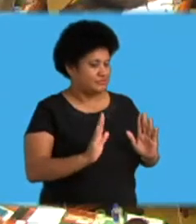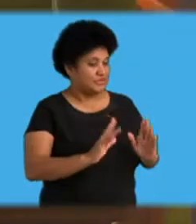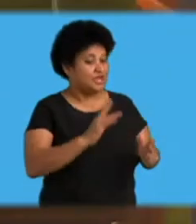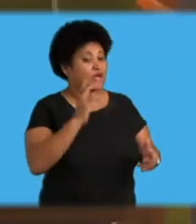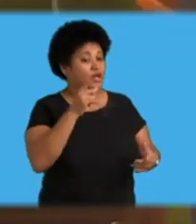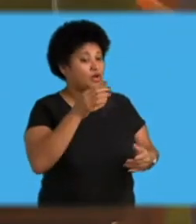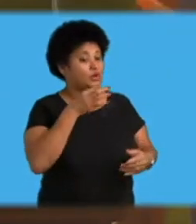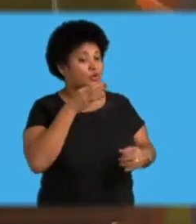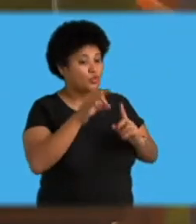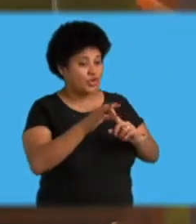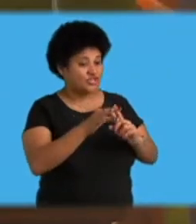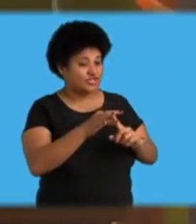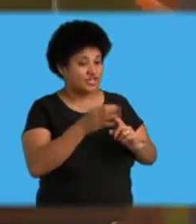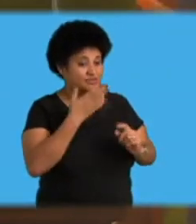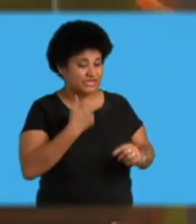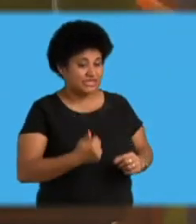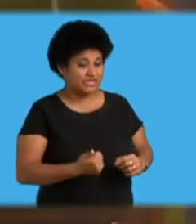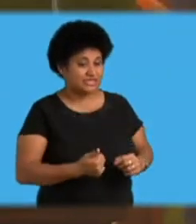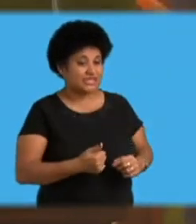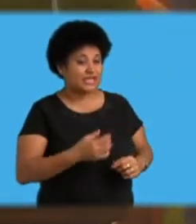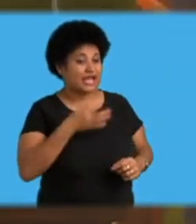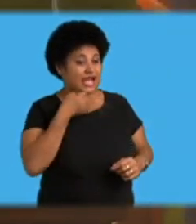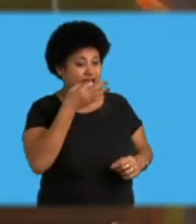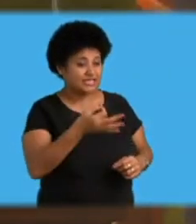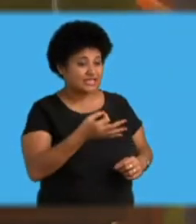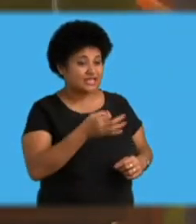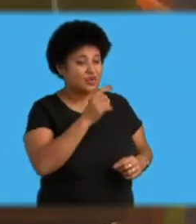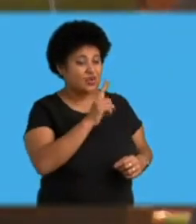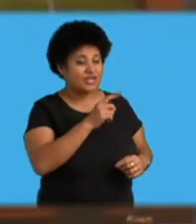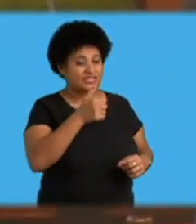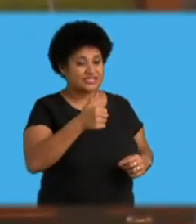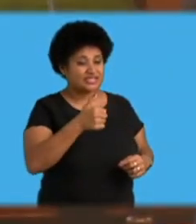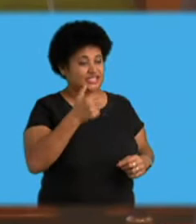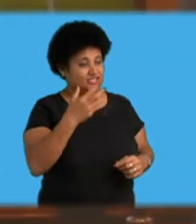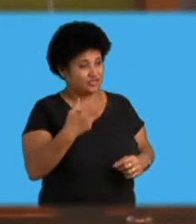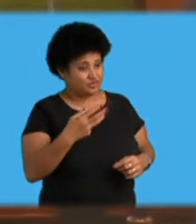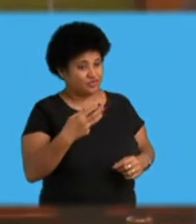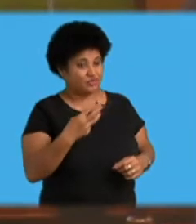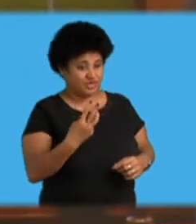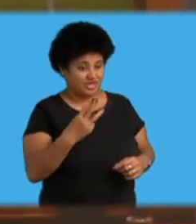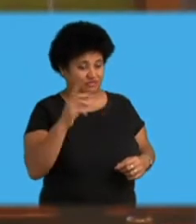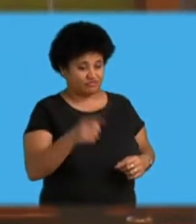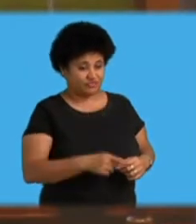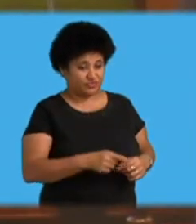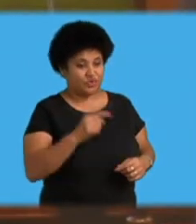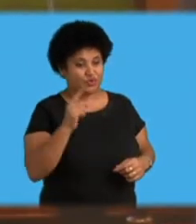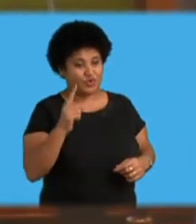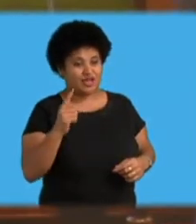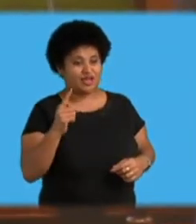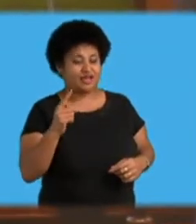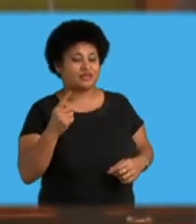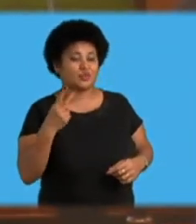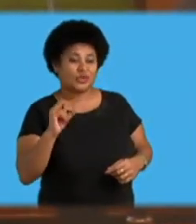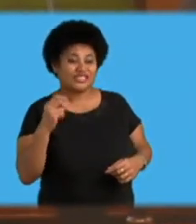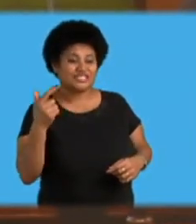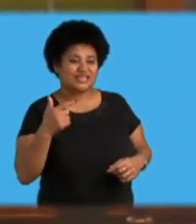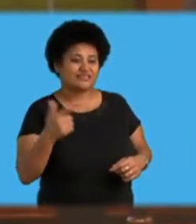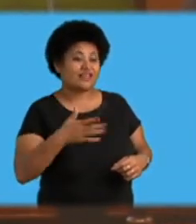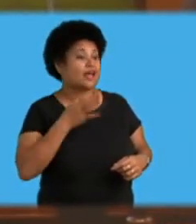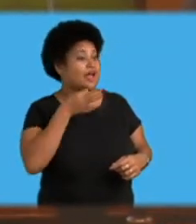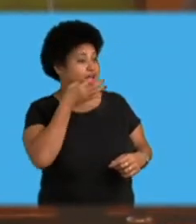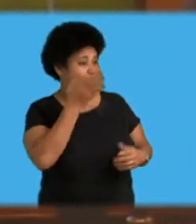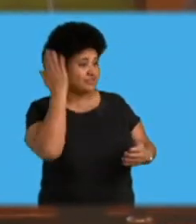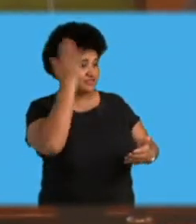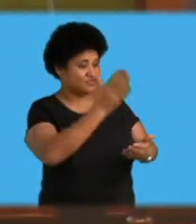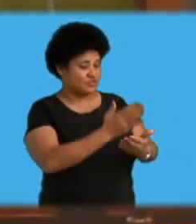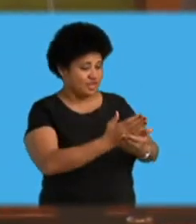I rise to ask question 163 of 170, and my question is forwarded to the Honourable Minister